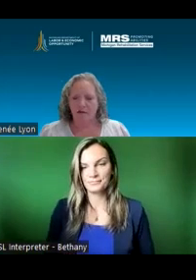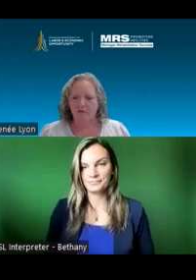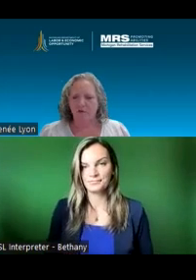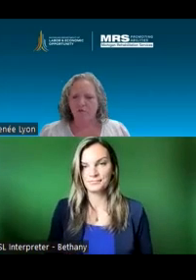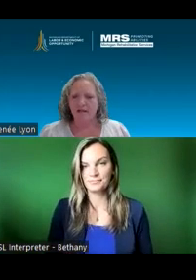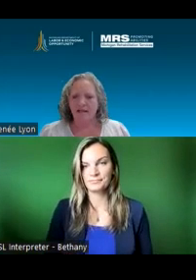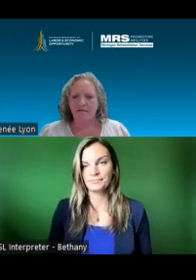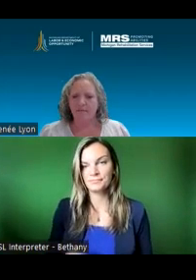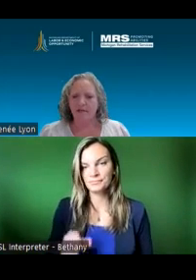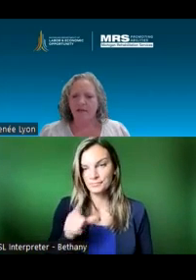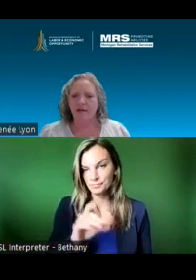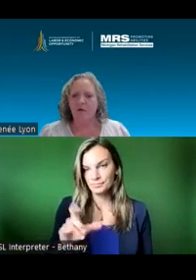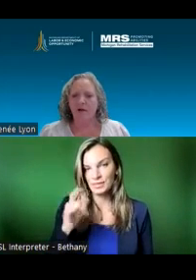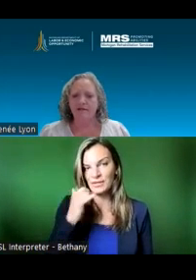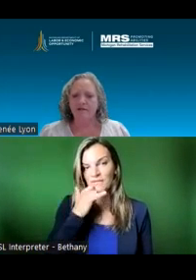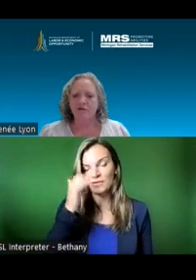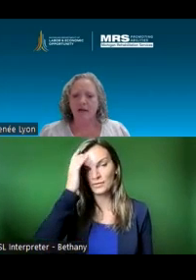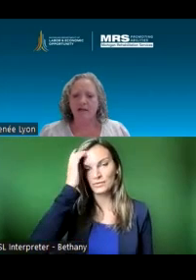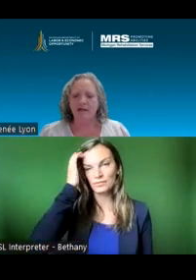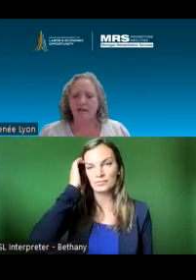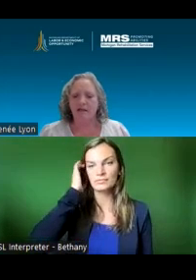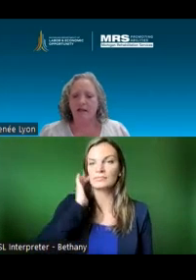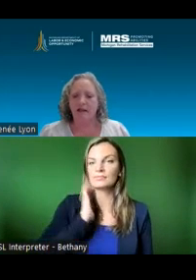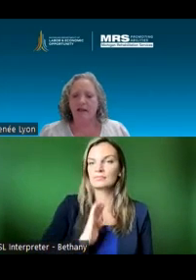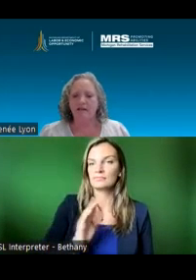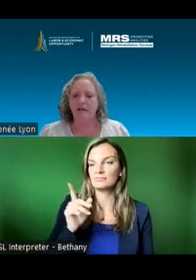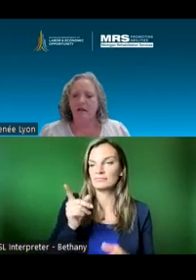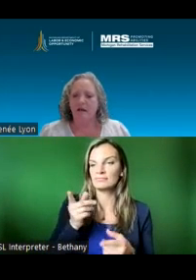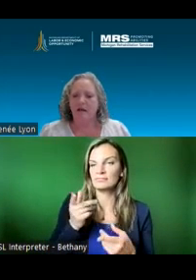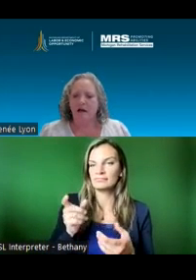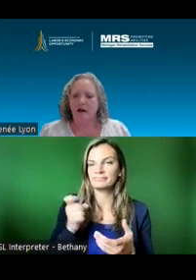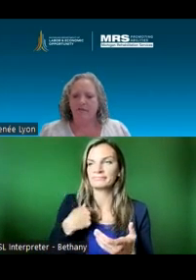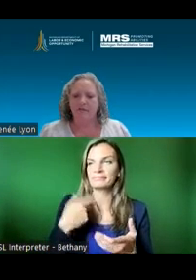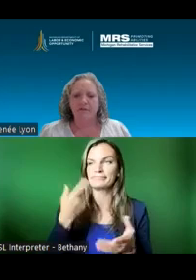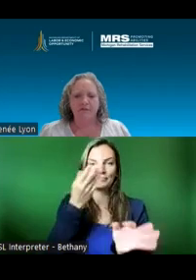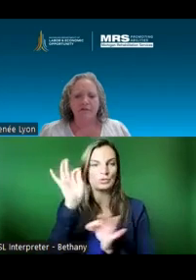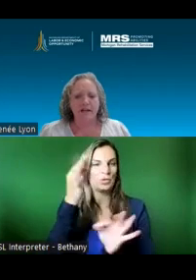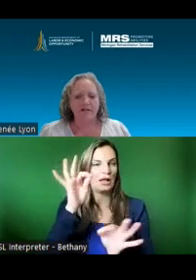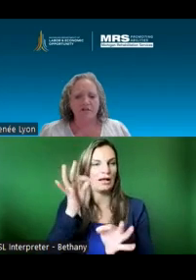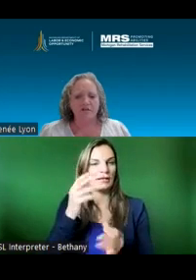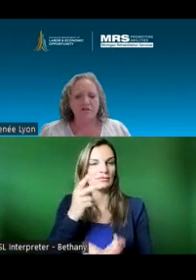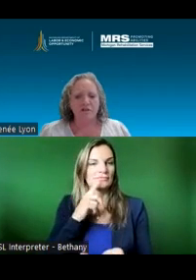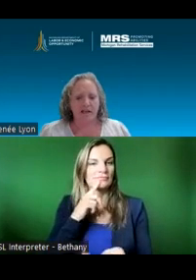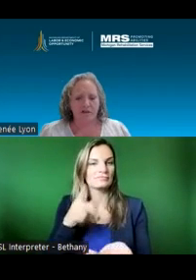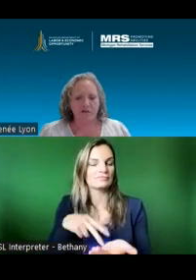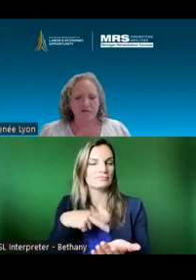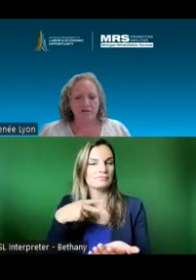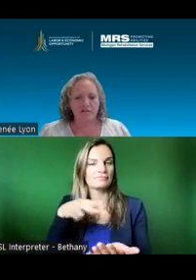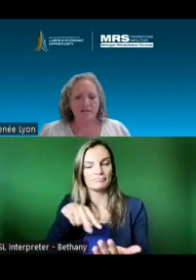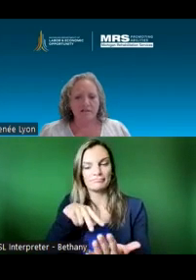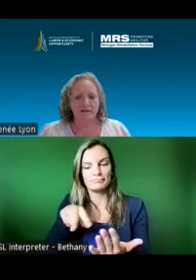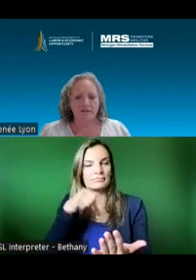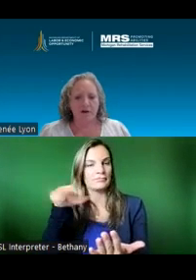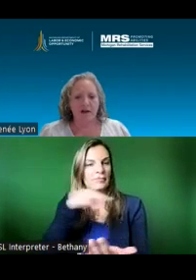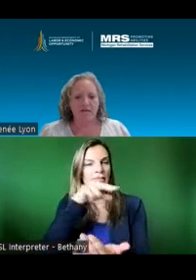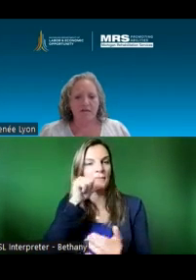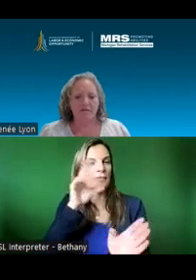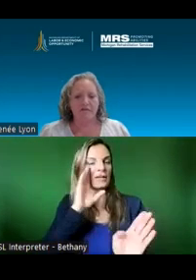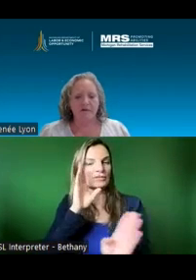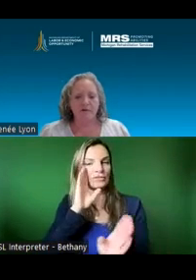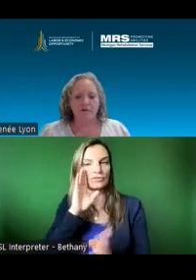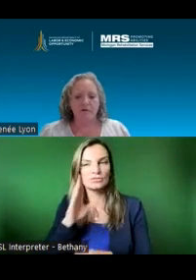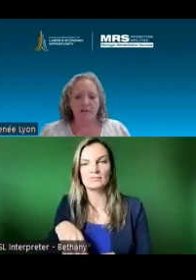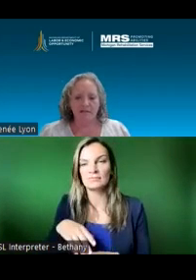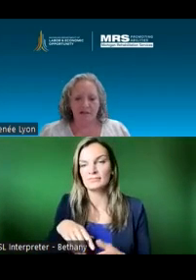The cell phone can be quite distracting, and often for doctors and nurses, if they're on